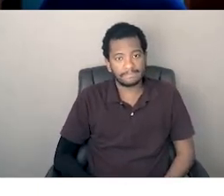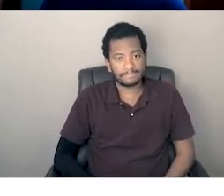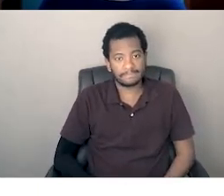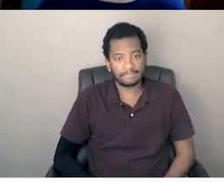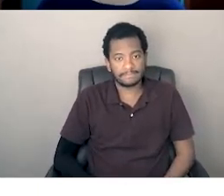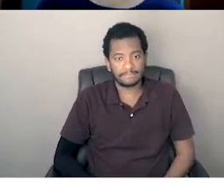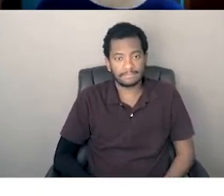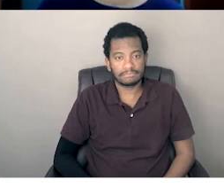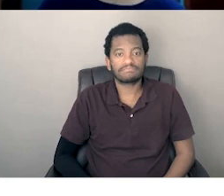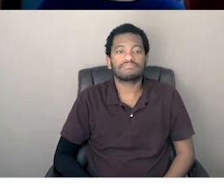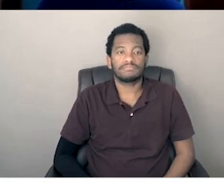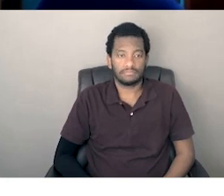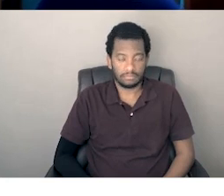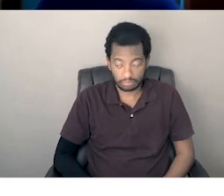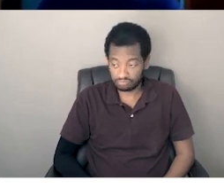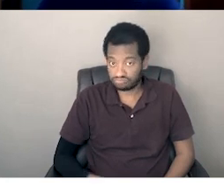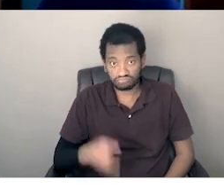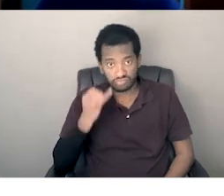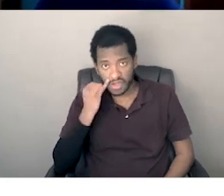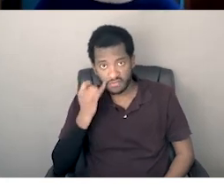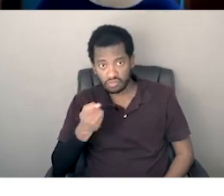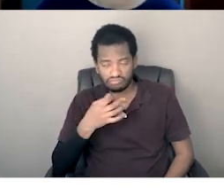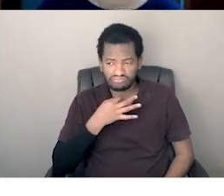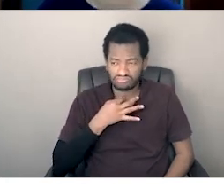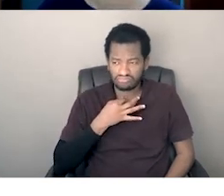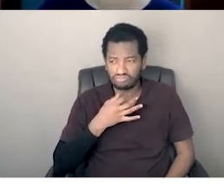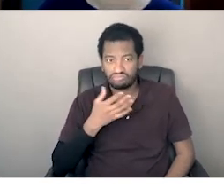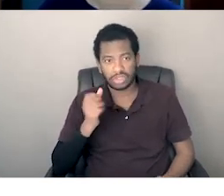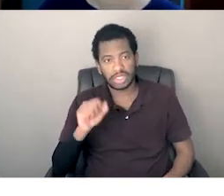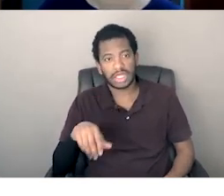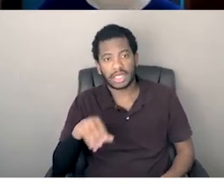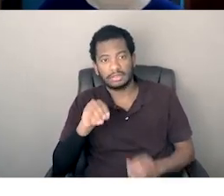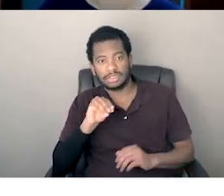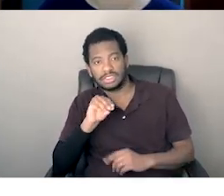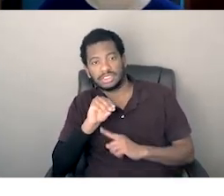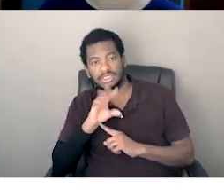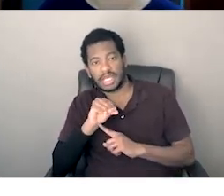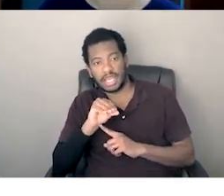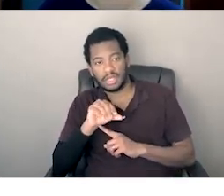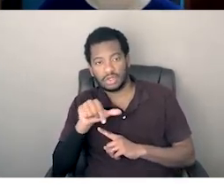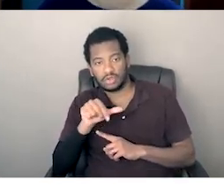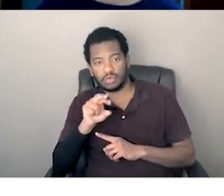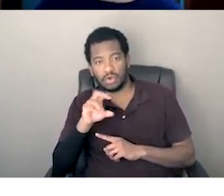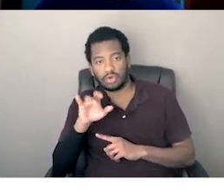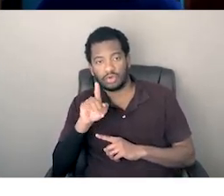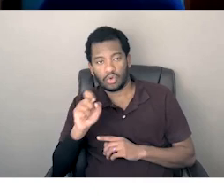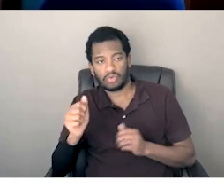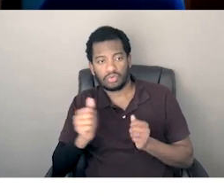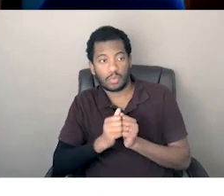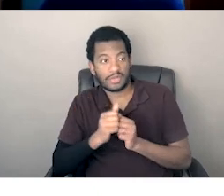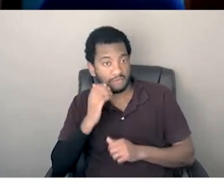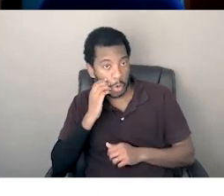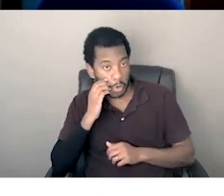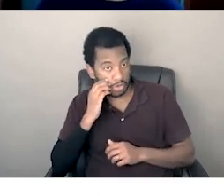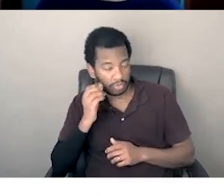Here you go. So if you are interested, you can scan obviously with your phone, but also you can